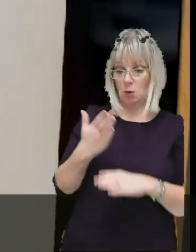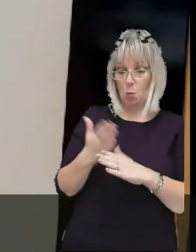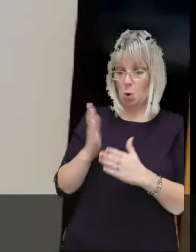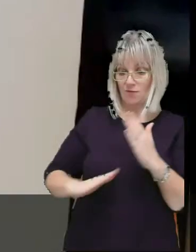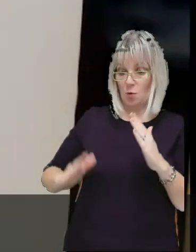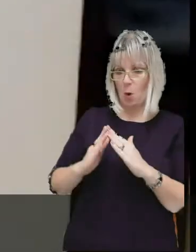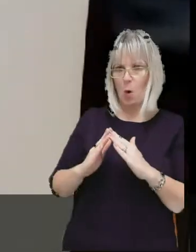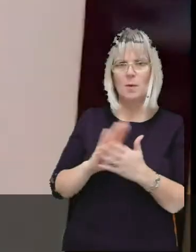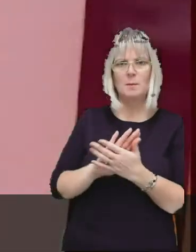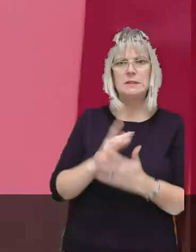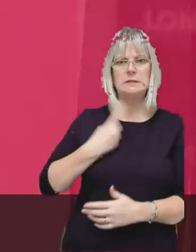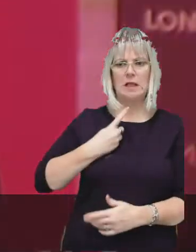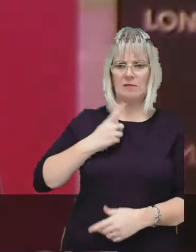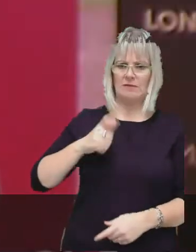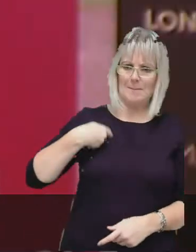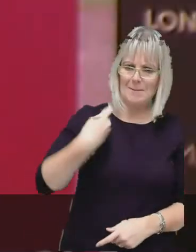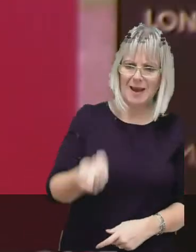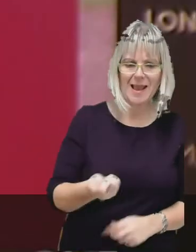Thank you.